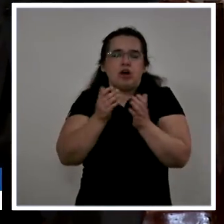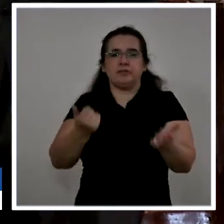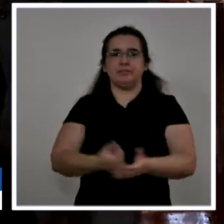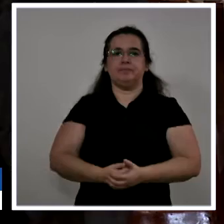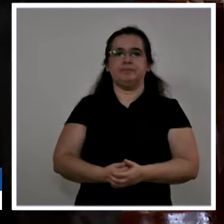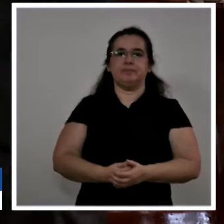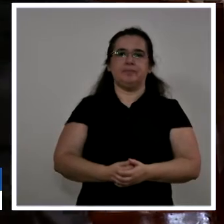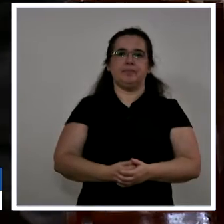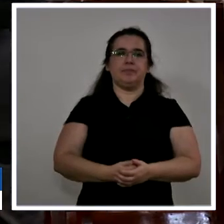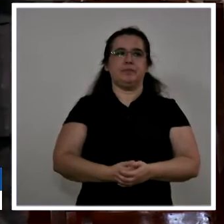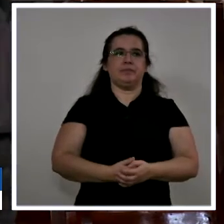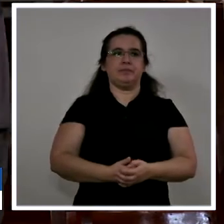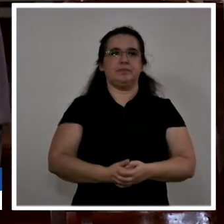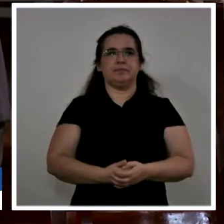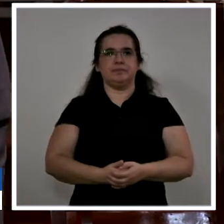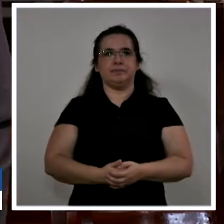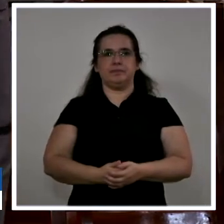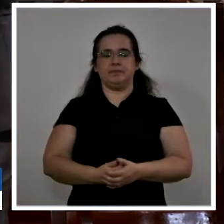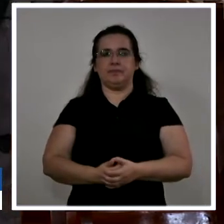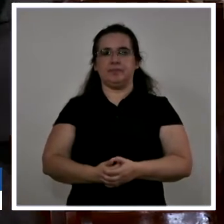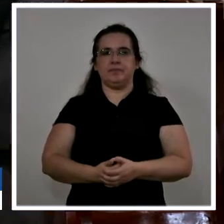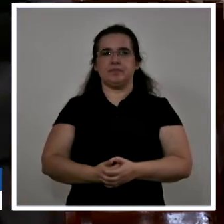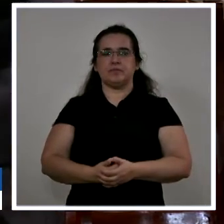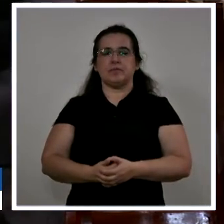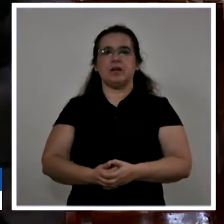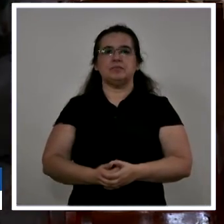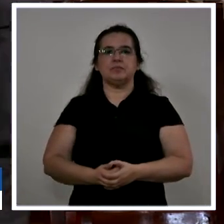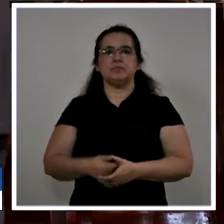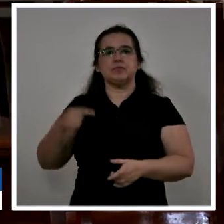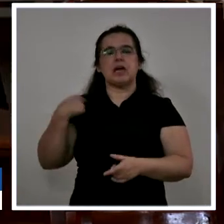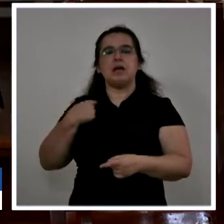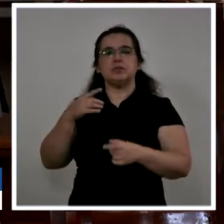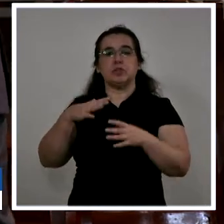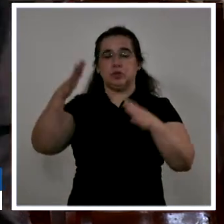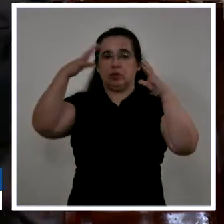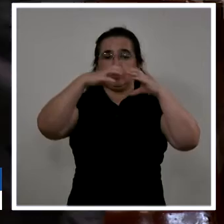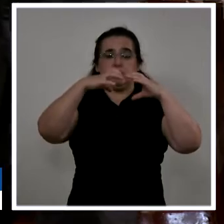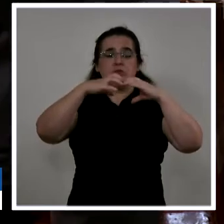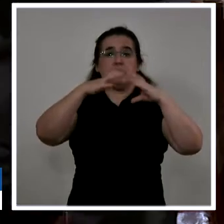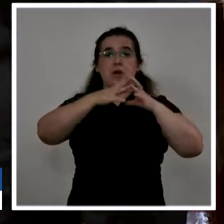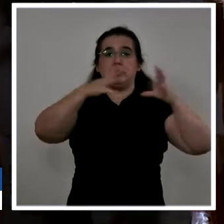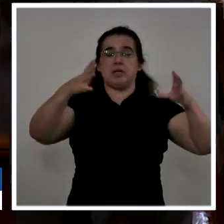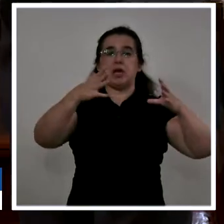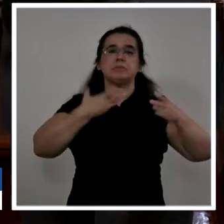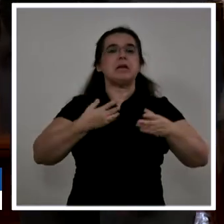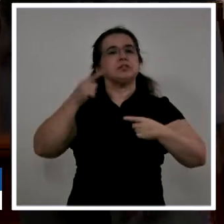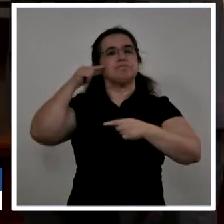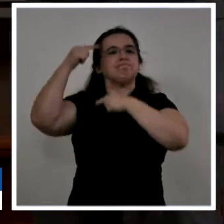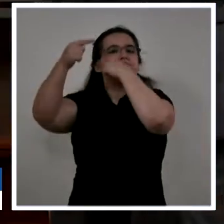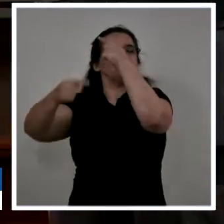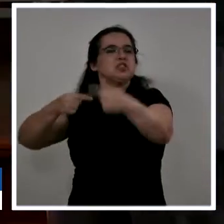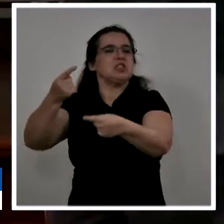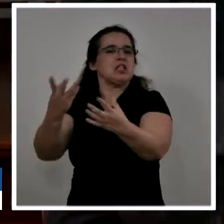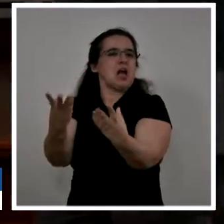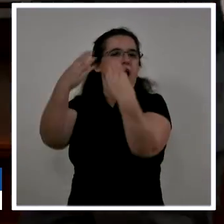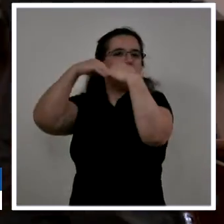bigger because they got a genetic thing from their mom? Esse hipocampo era maior porque eles herdaram isso geneticamente das suas mães?